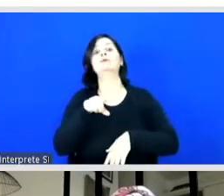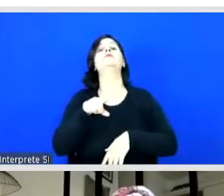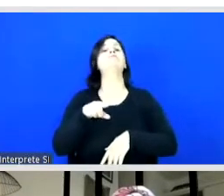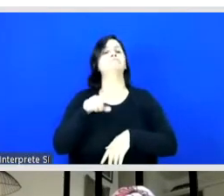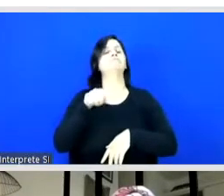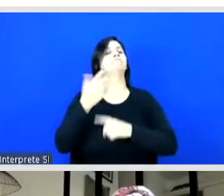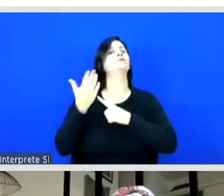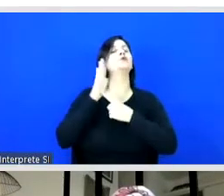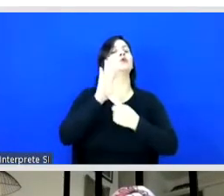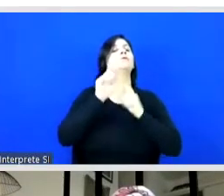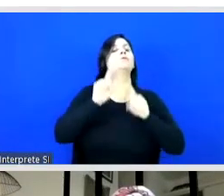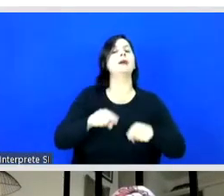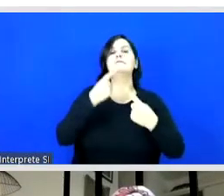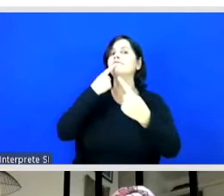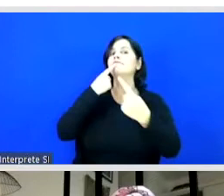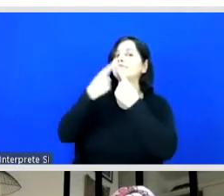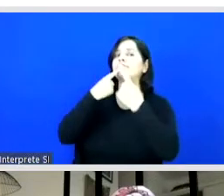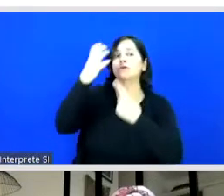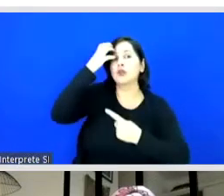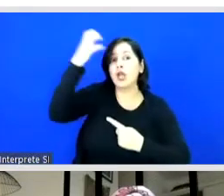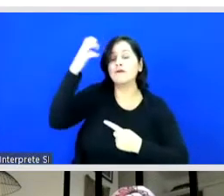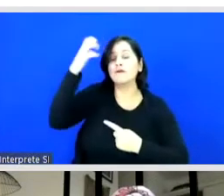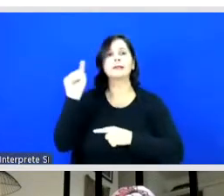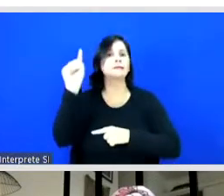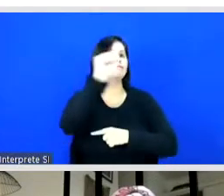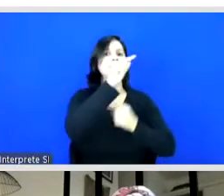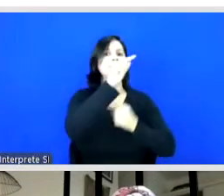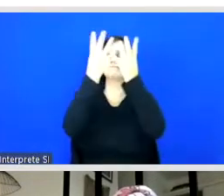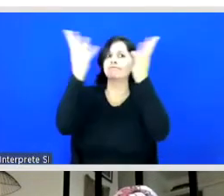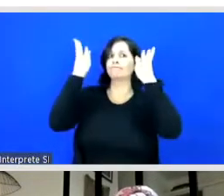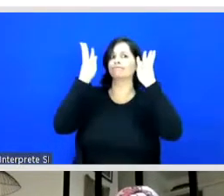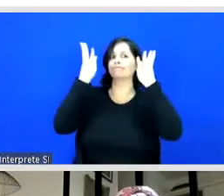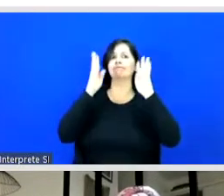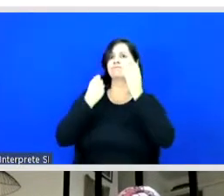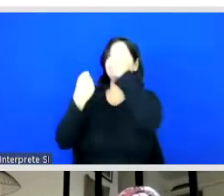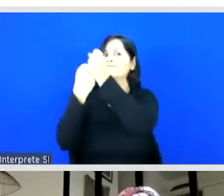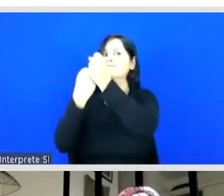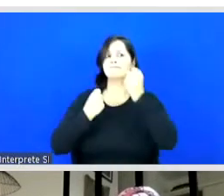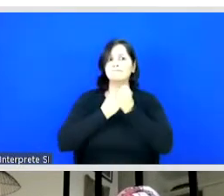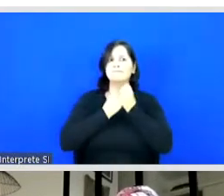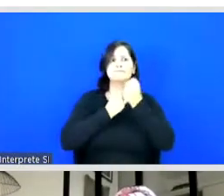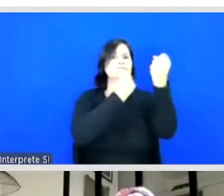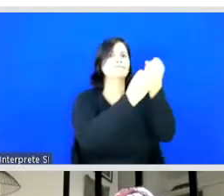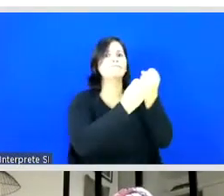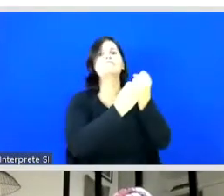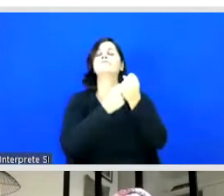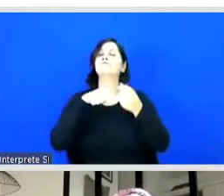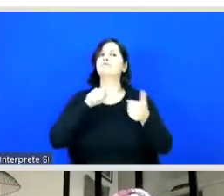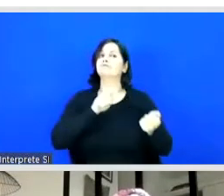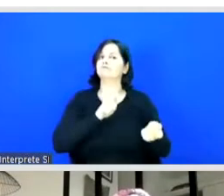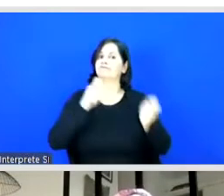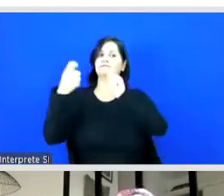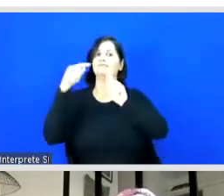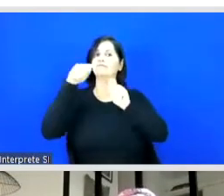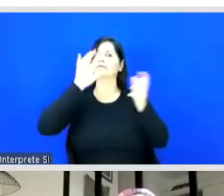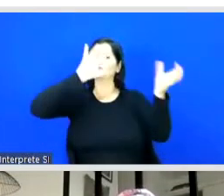that we all commit to be zero carbon by 2050, work backwards to 2030, but even more so,